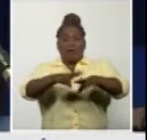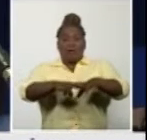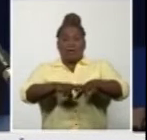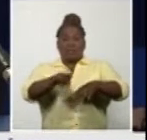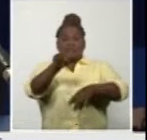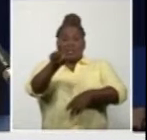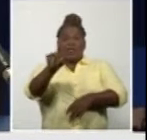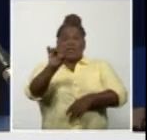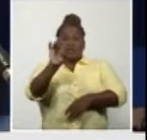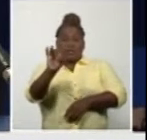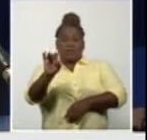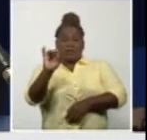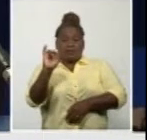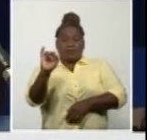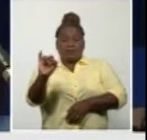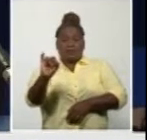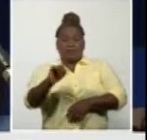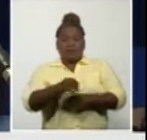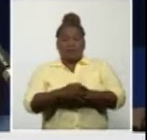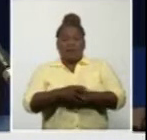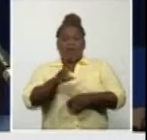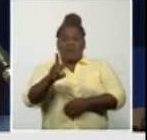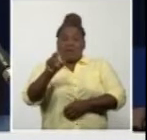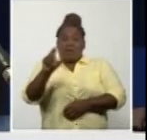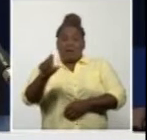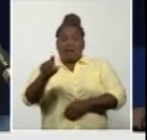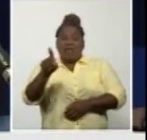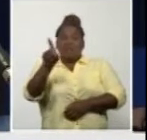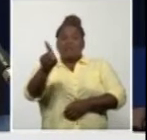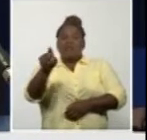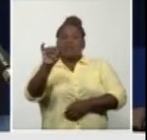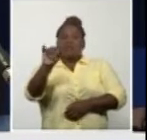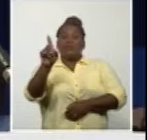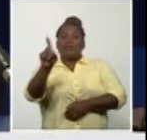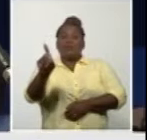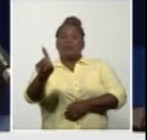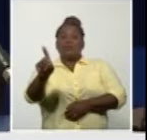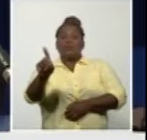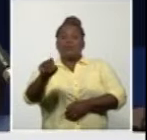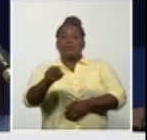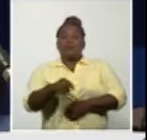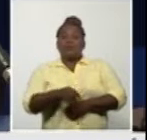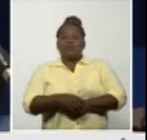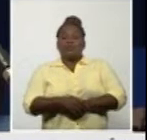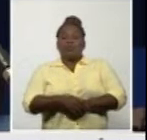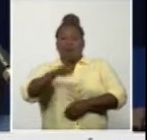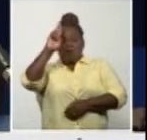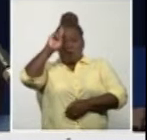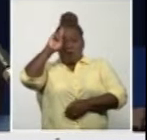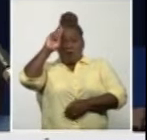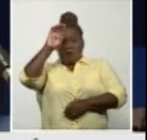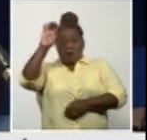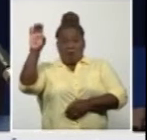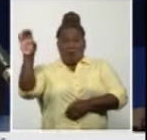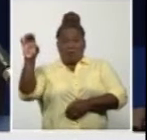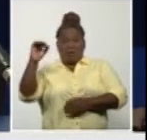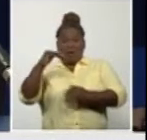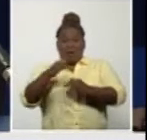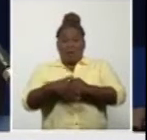Lab, 286. At the Provincial Center of Hygiene Lab in